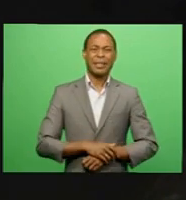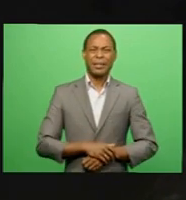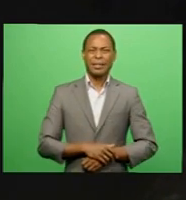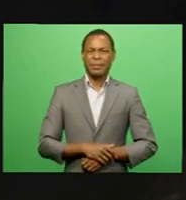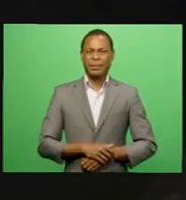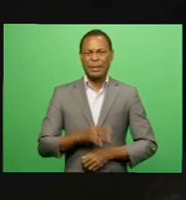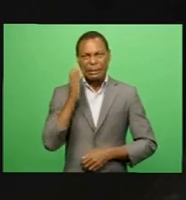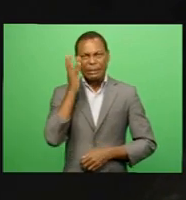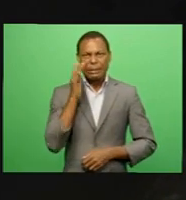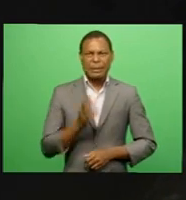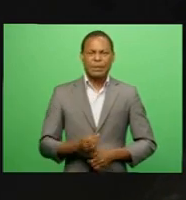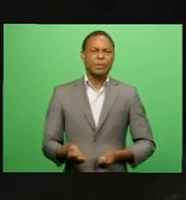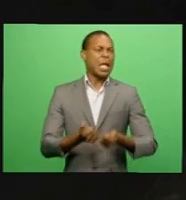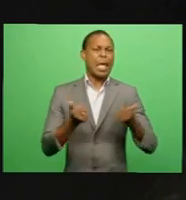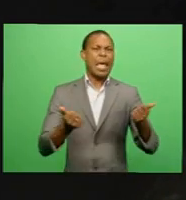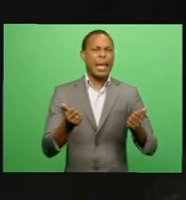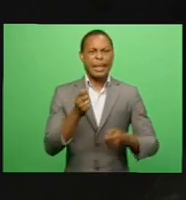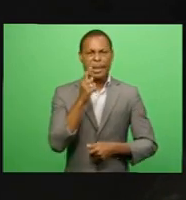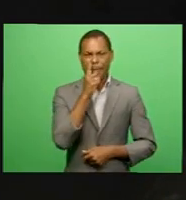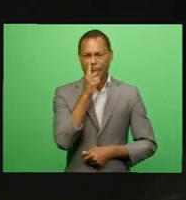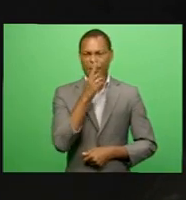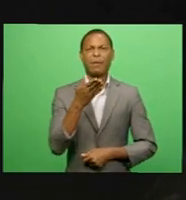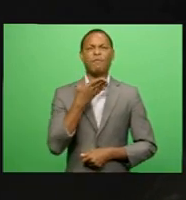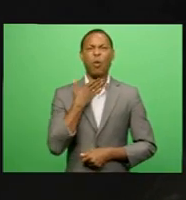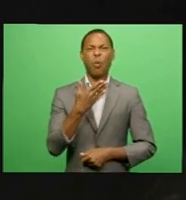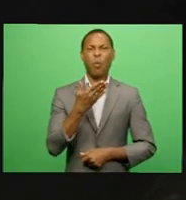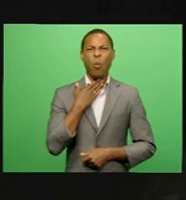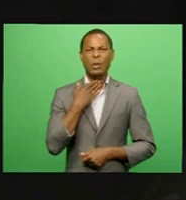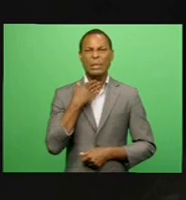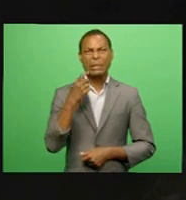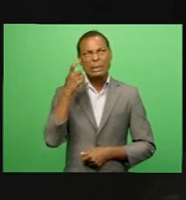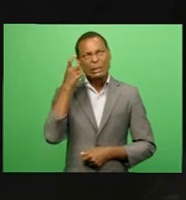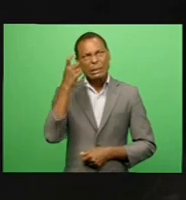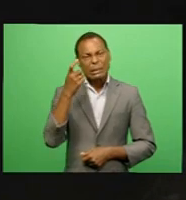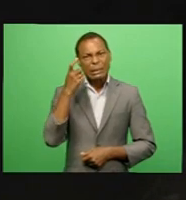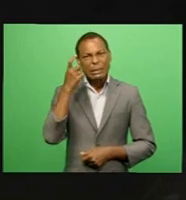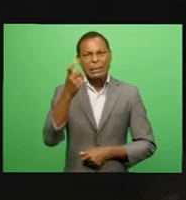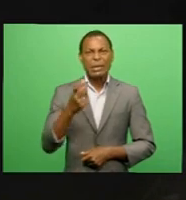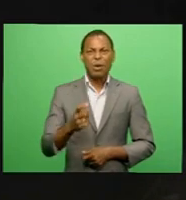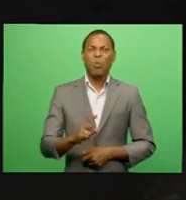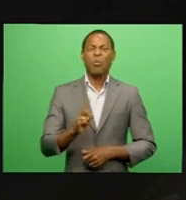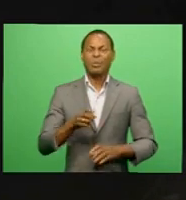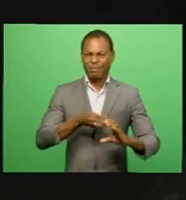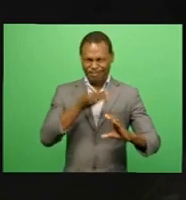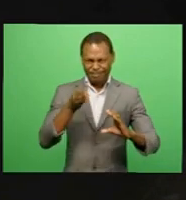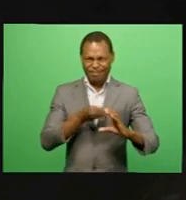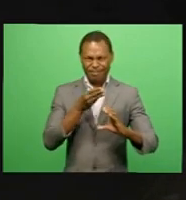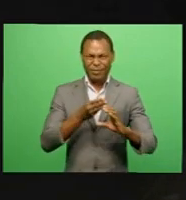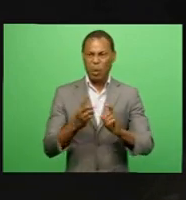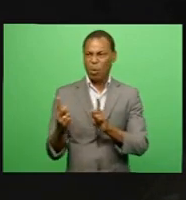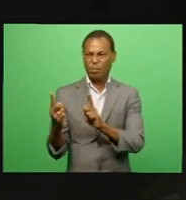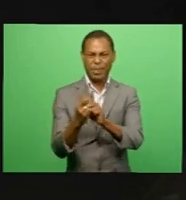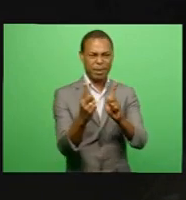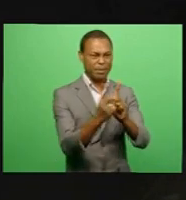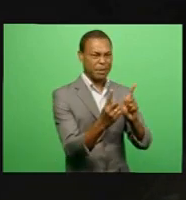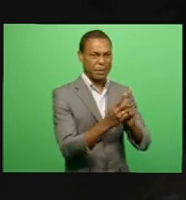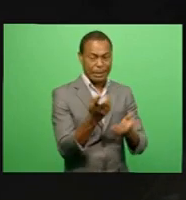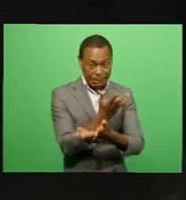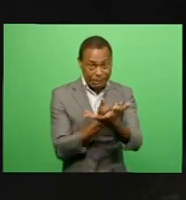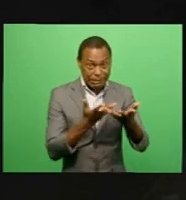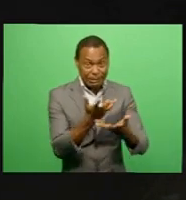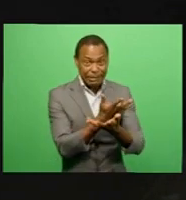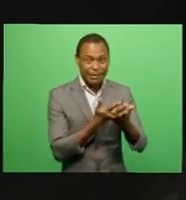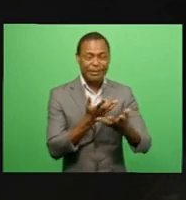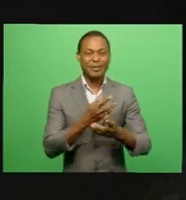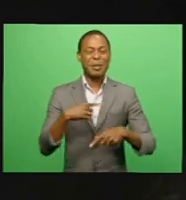of people are voicing their concerns via social media and even at the face-to-face consultations